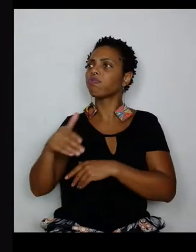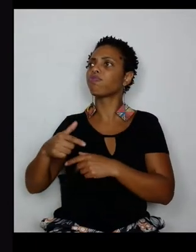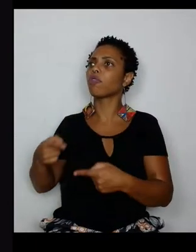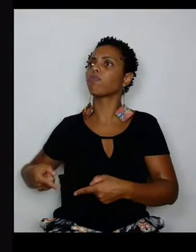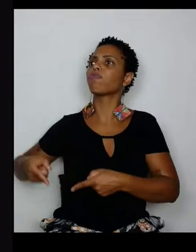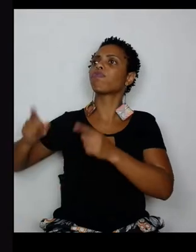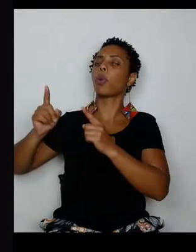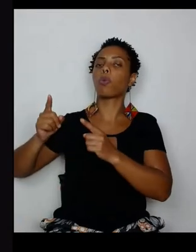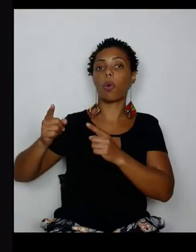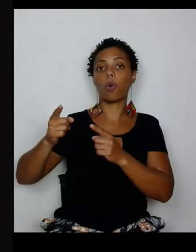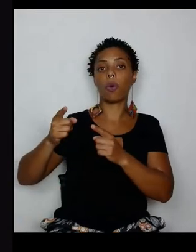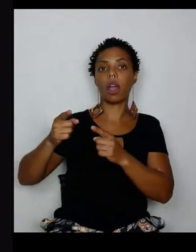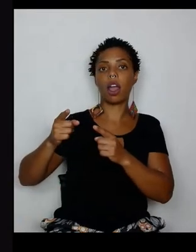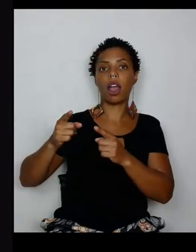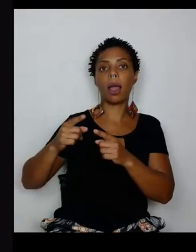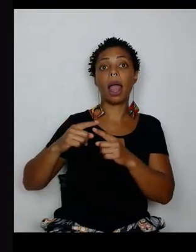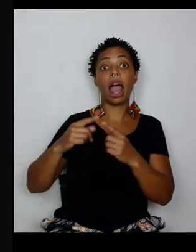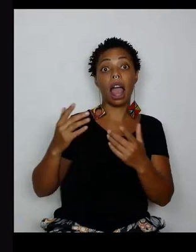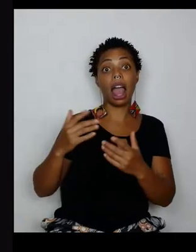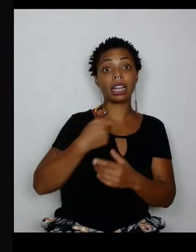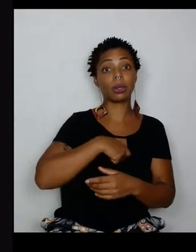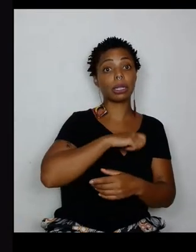them end quote